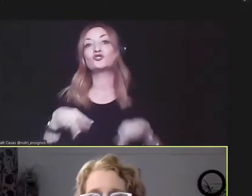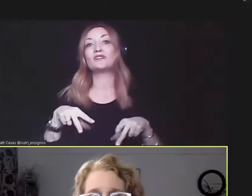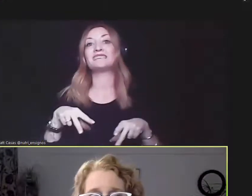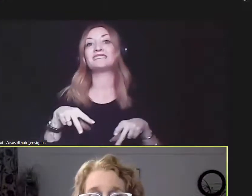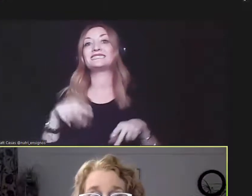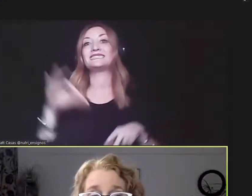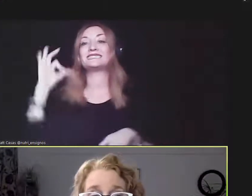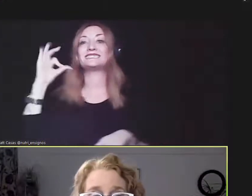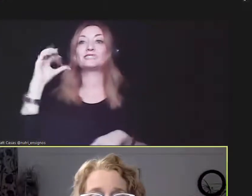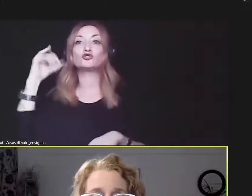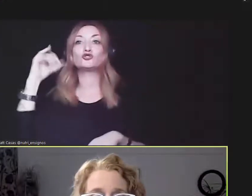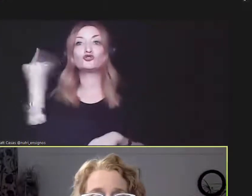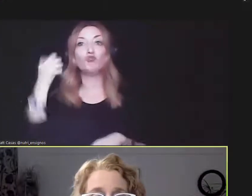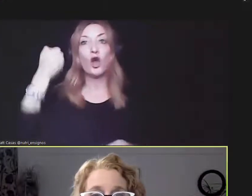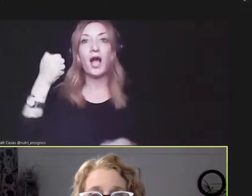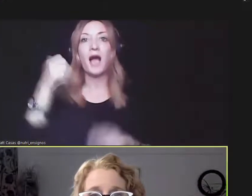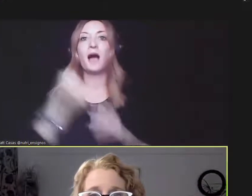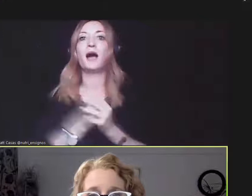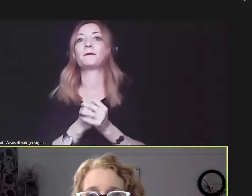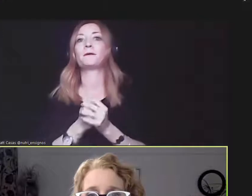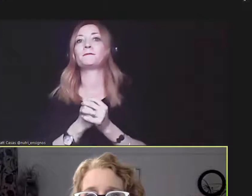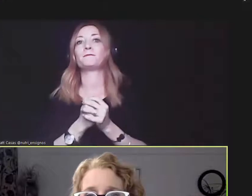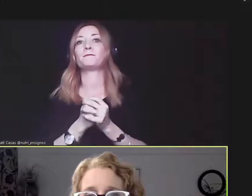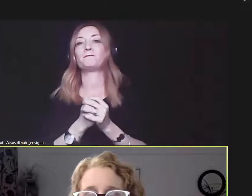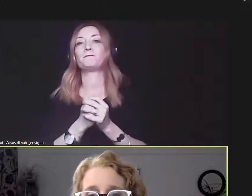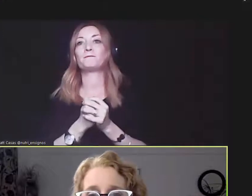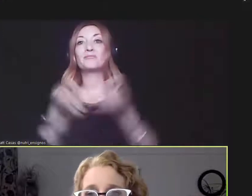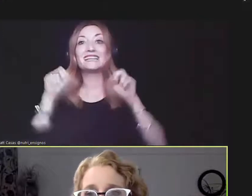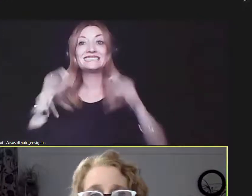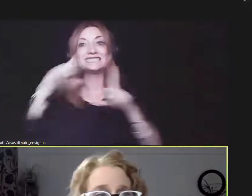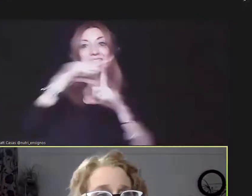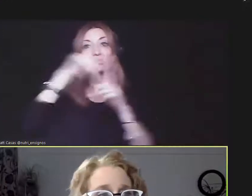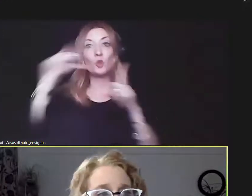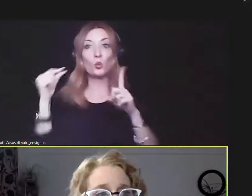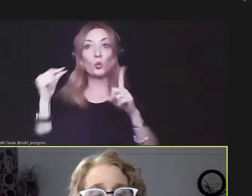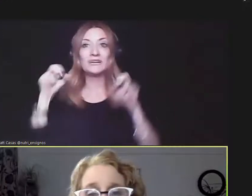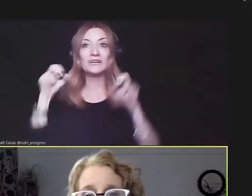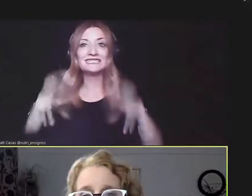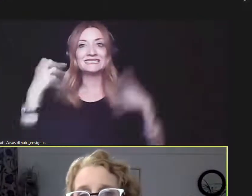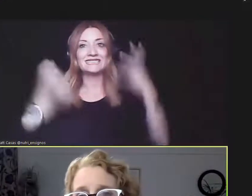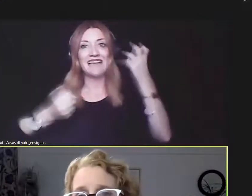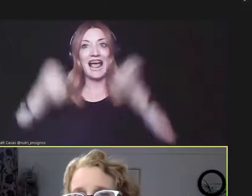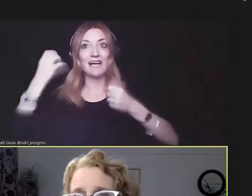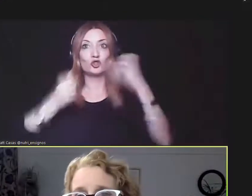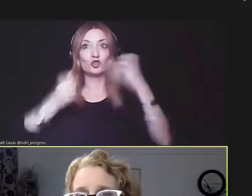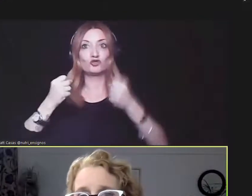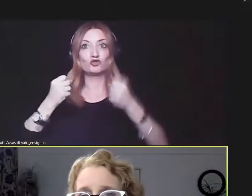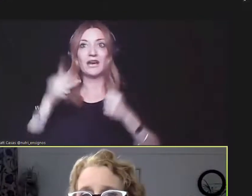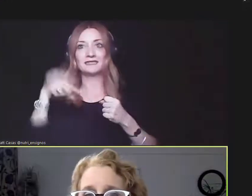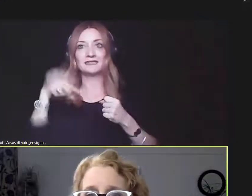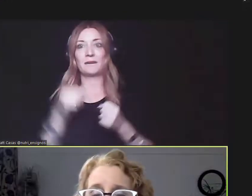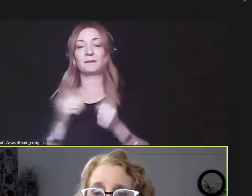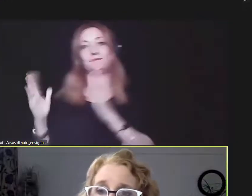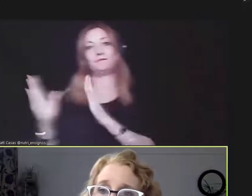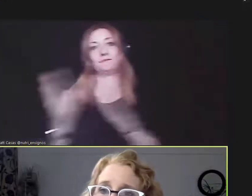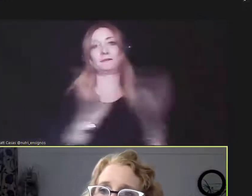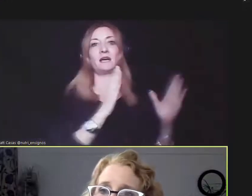one. And so let's keep talking a little bit about these ingredients, because it's quite important.